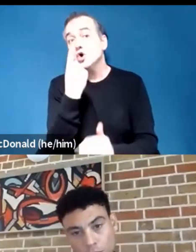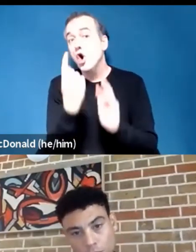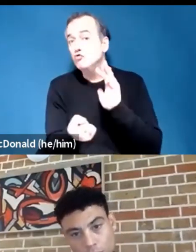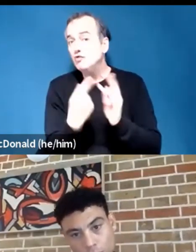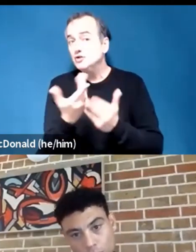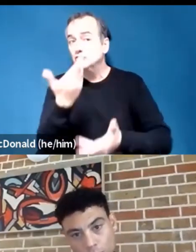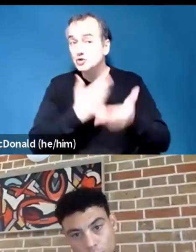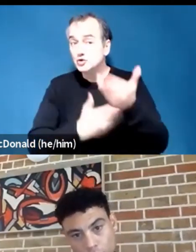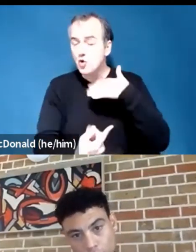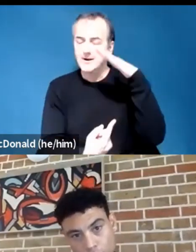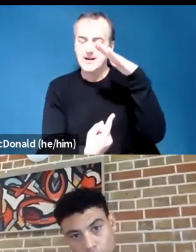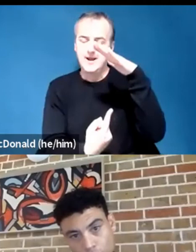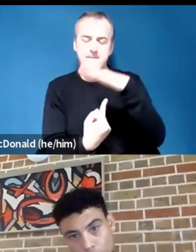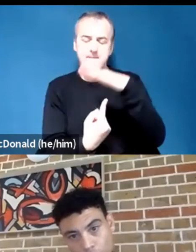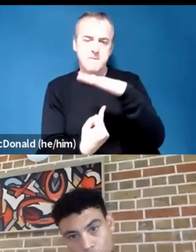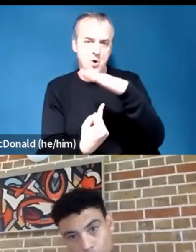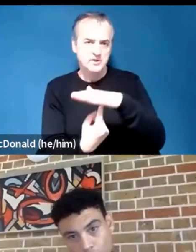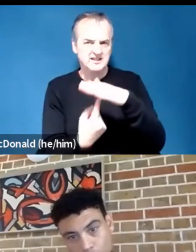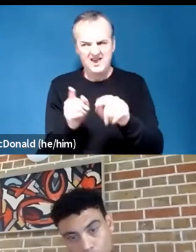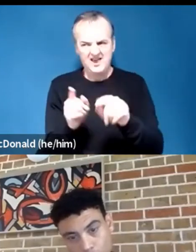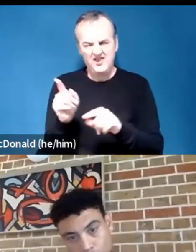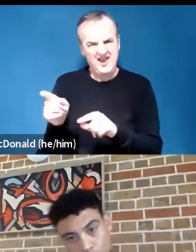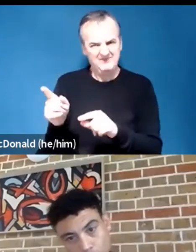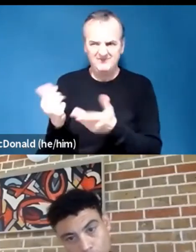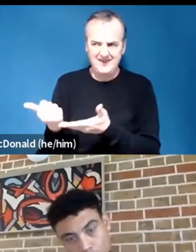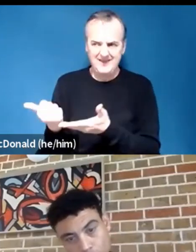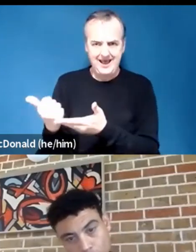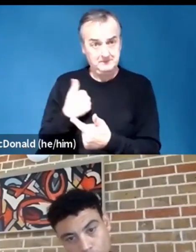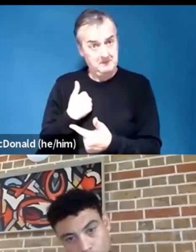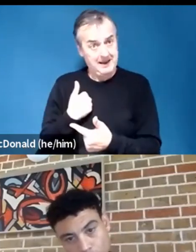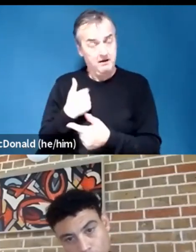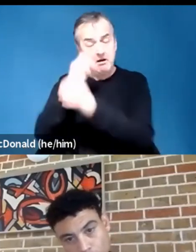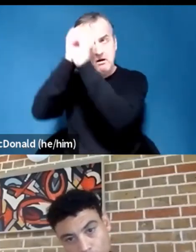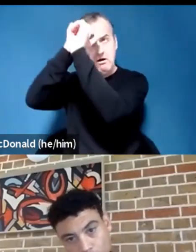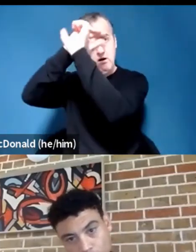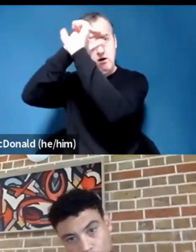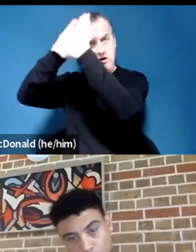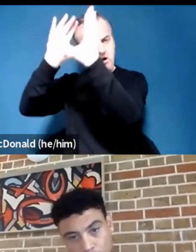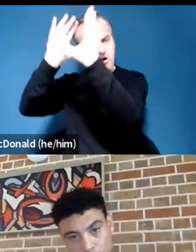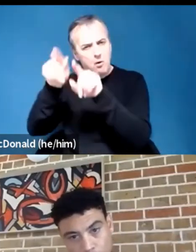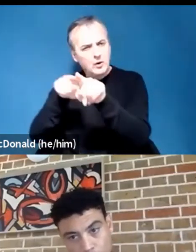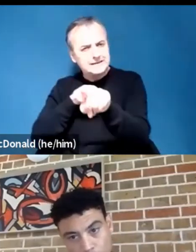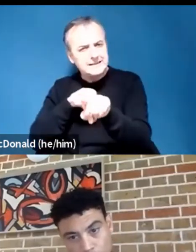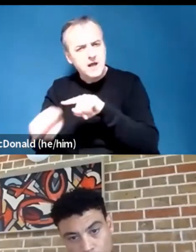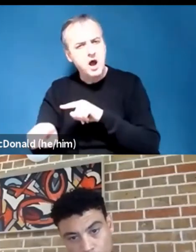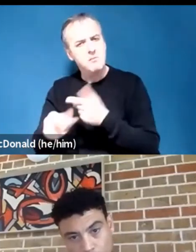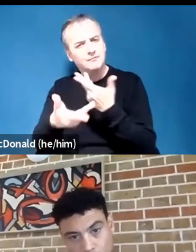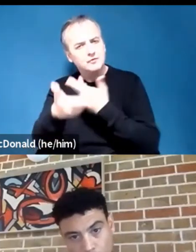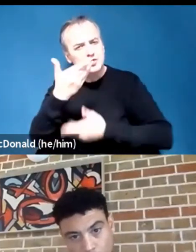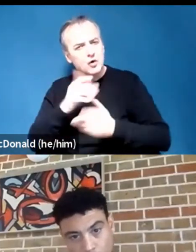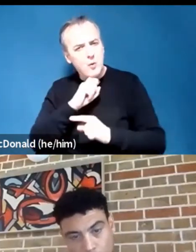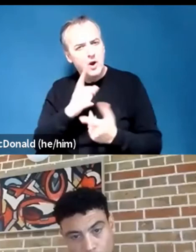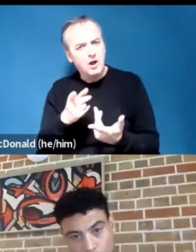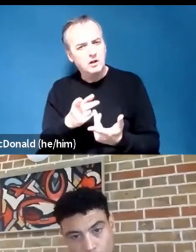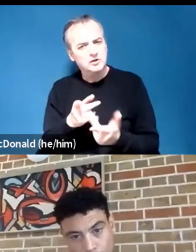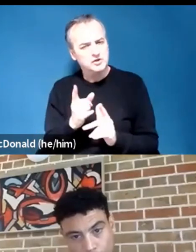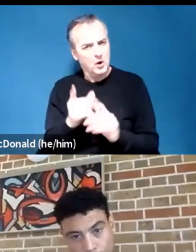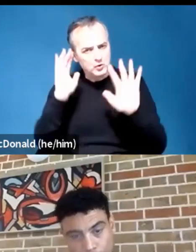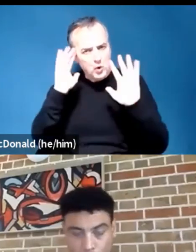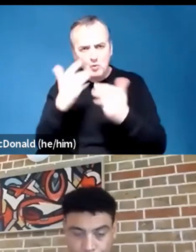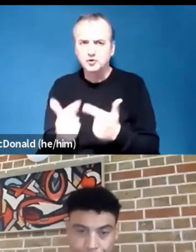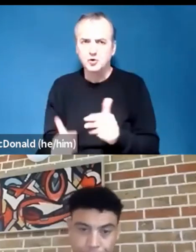a little bit of a handy, helpful thing to include, that's fine. So I wouldn't overthink